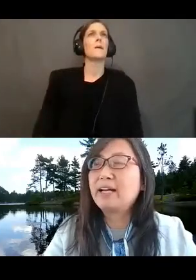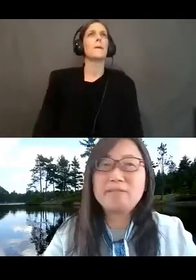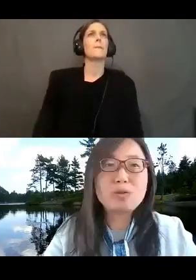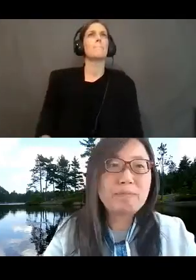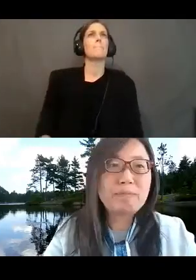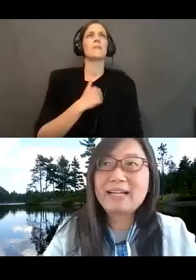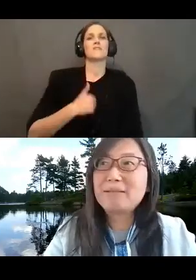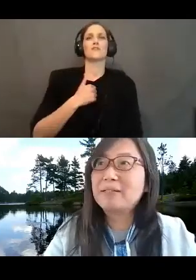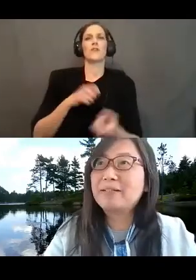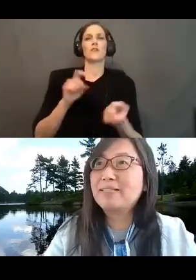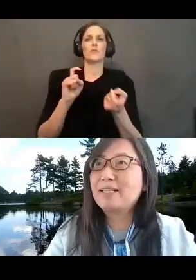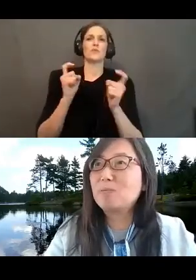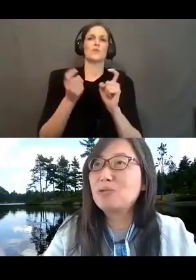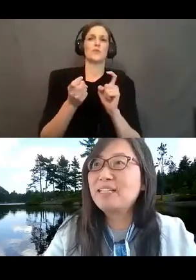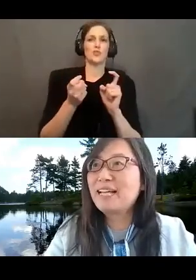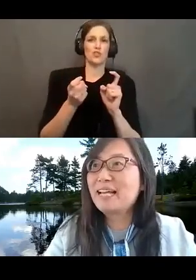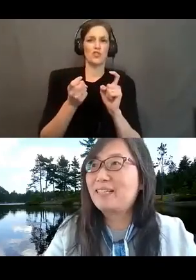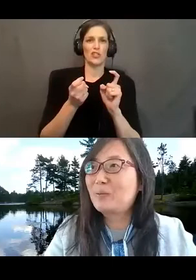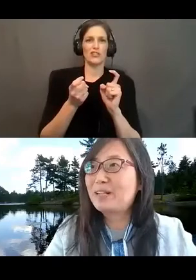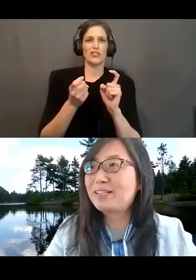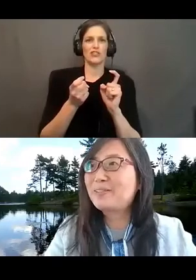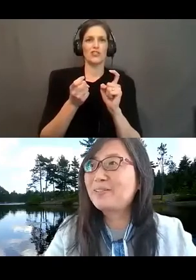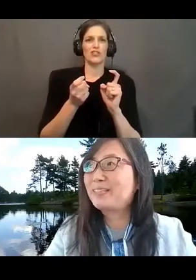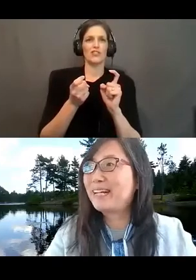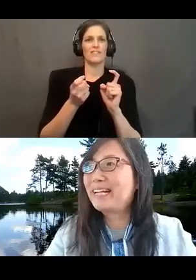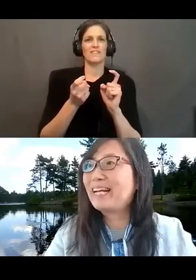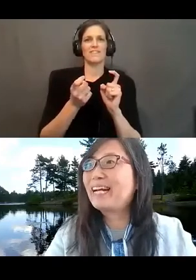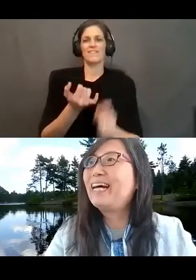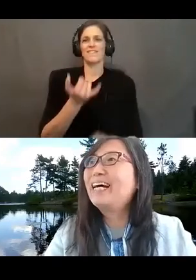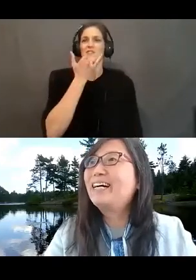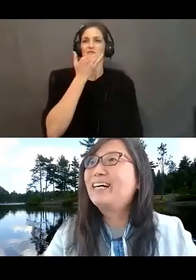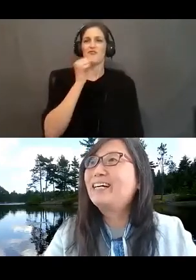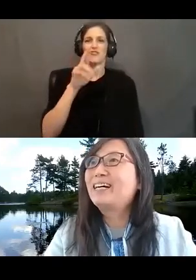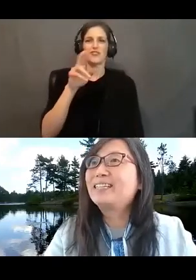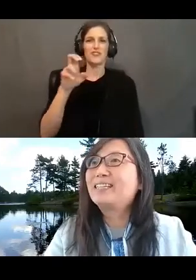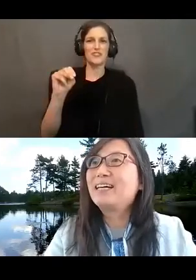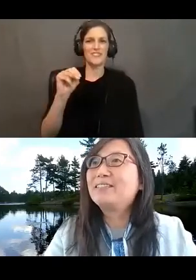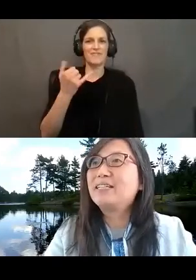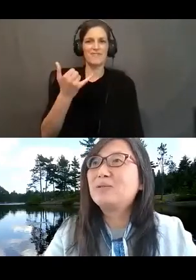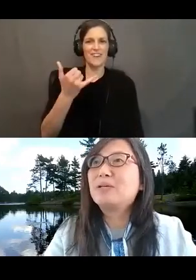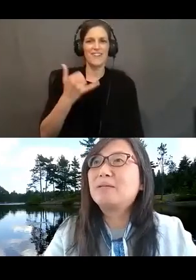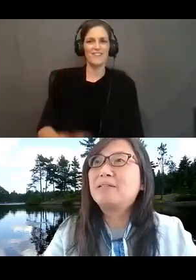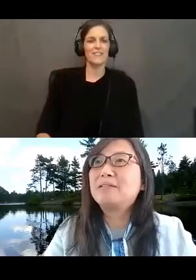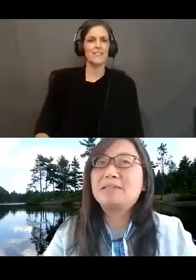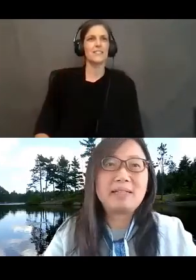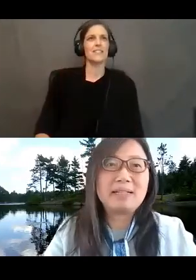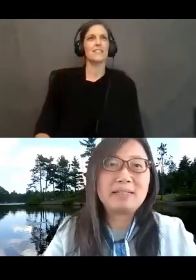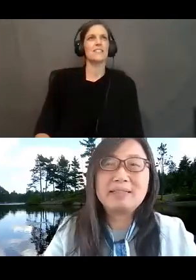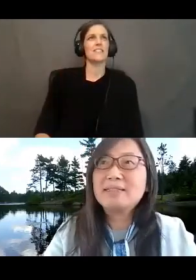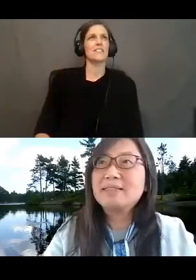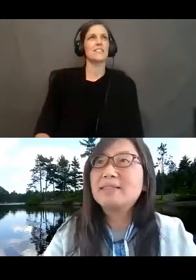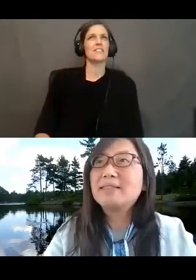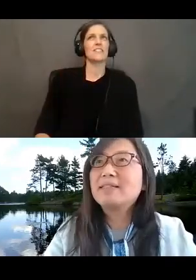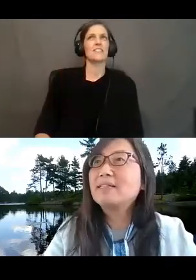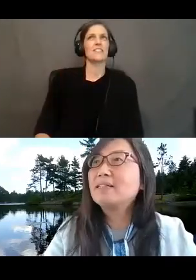sorry, I have to swap back because it's pointing at the wrong screen, right? How do I swap this